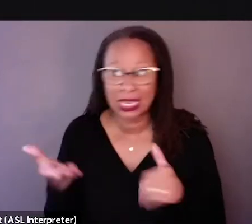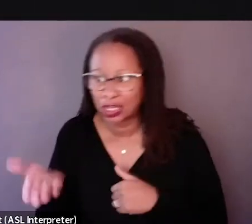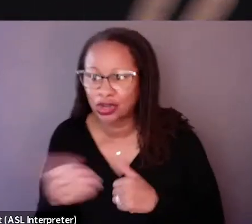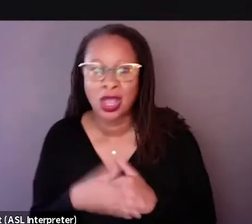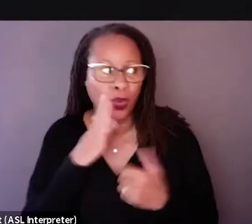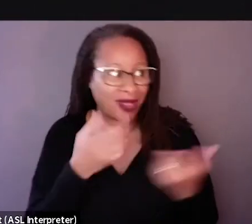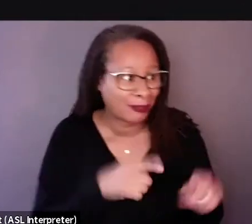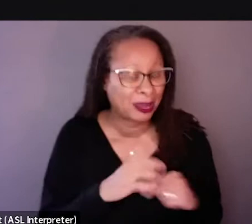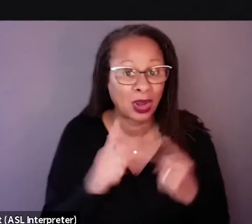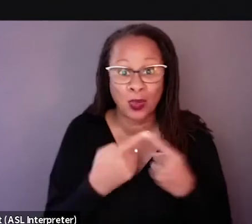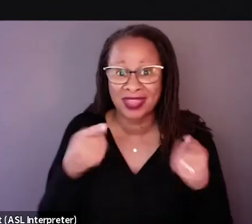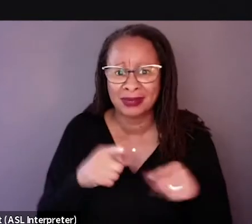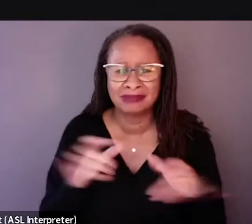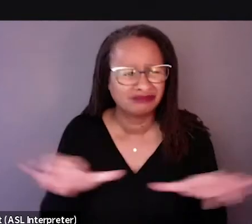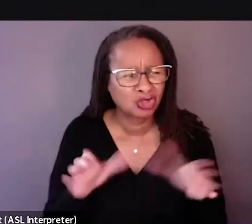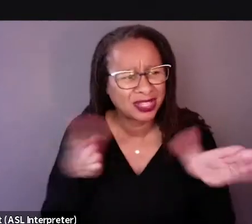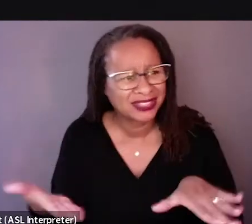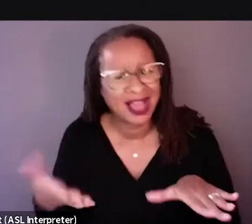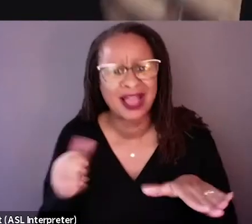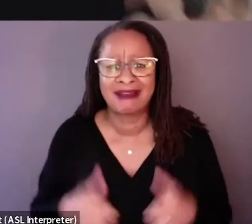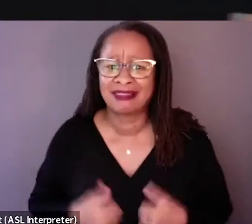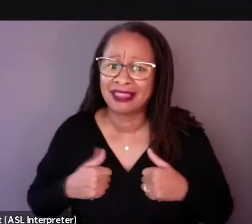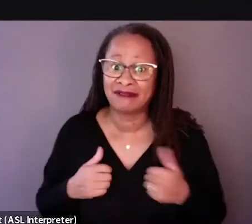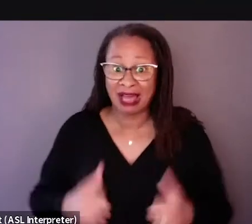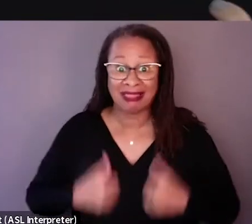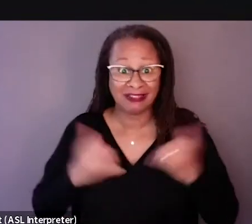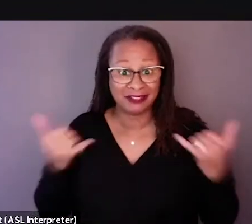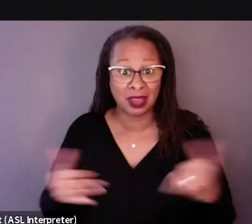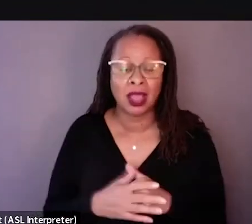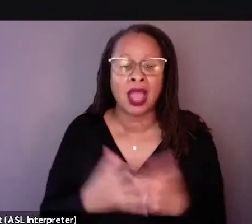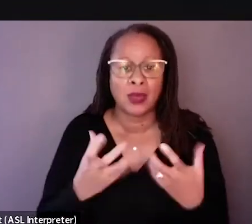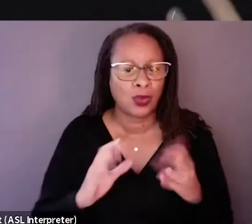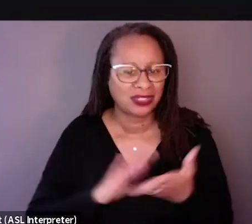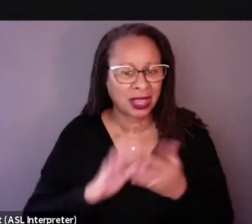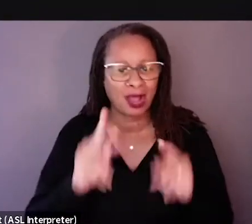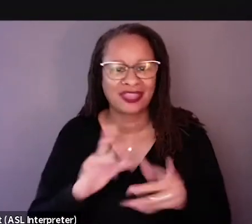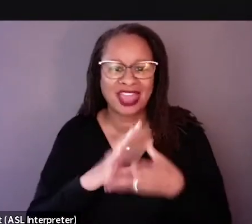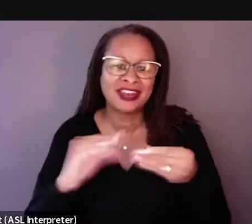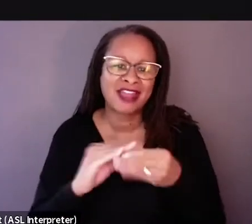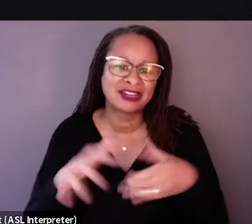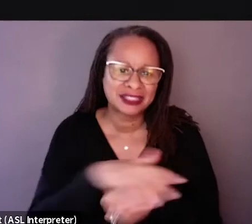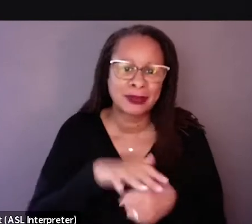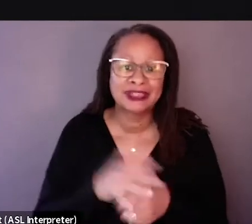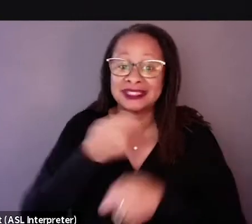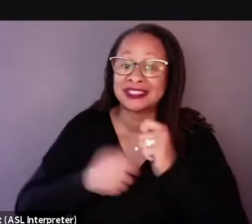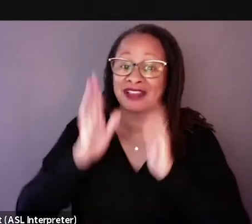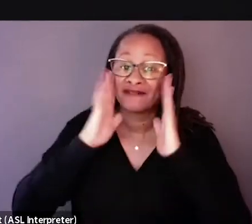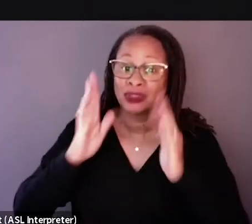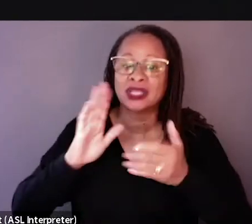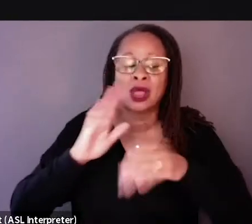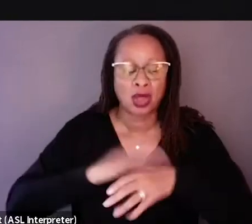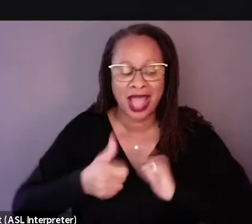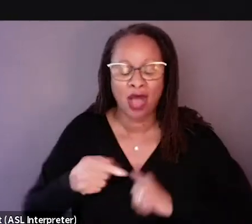when it happens? Do they die? Do they live? And we wanted to kind of clear out that narrative space so you could really instead focus on how they lived,